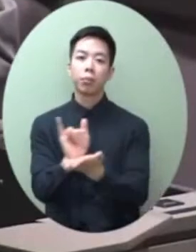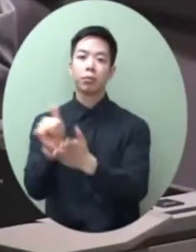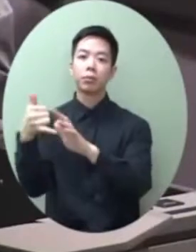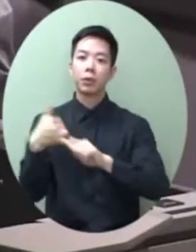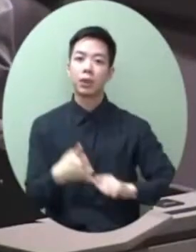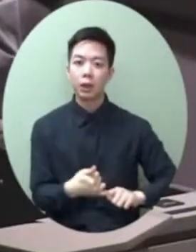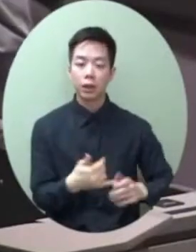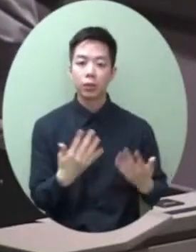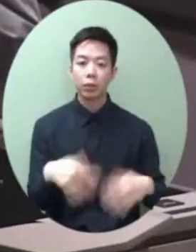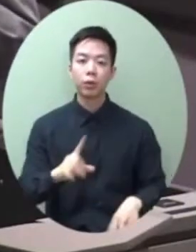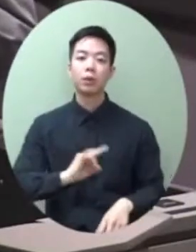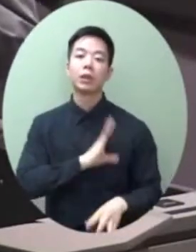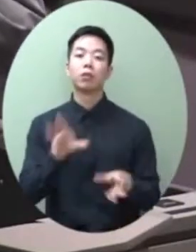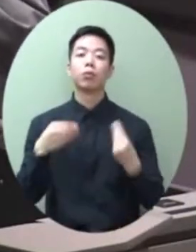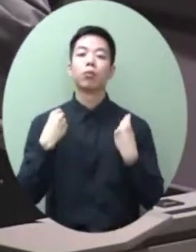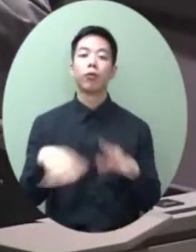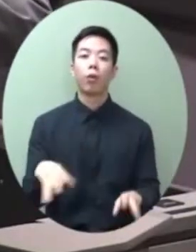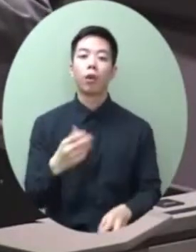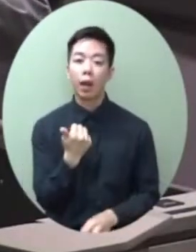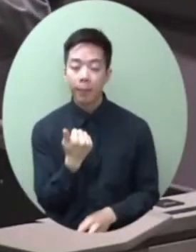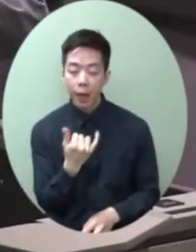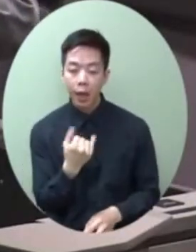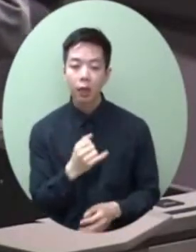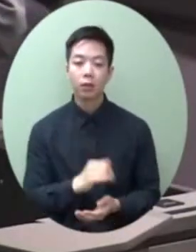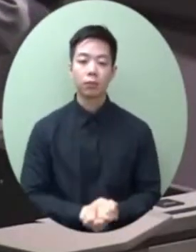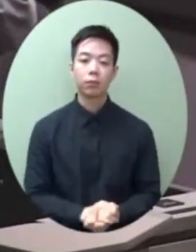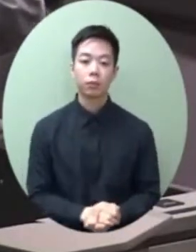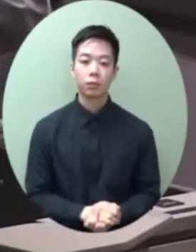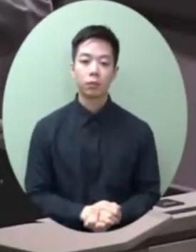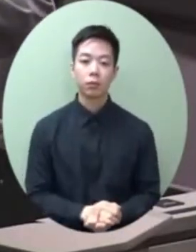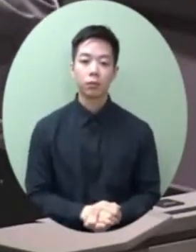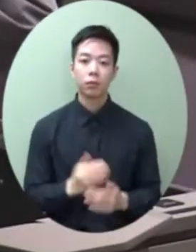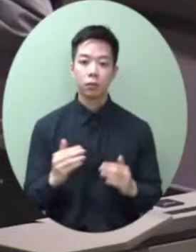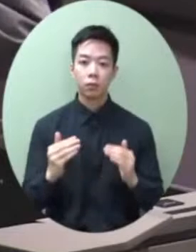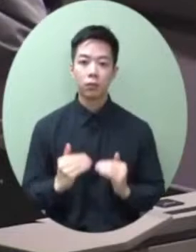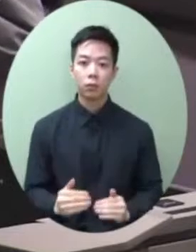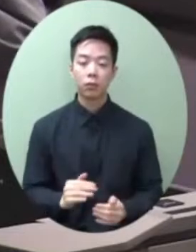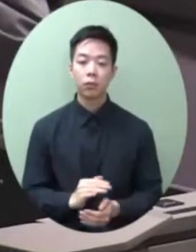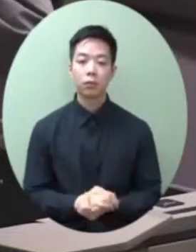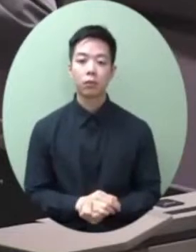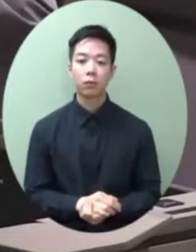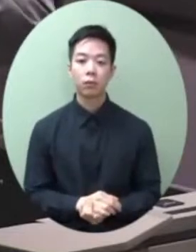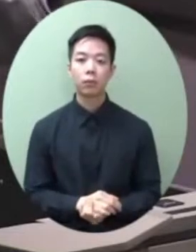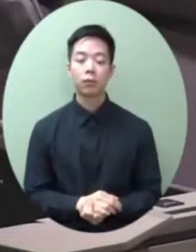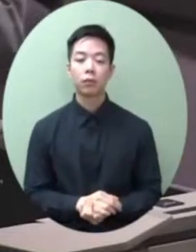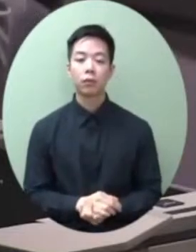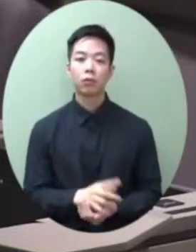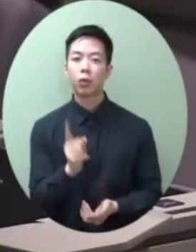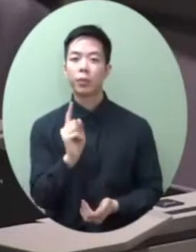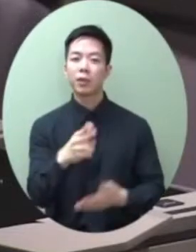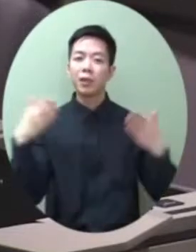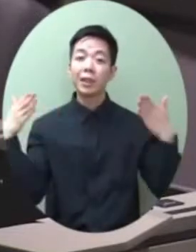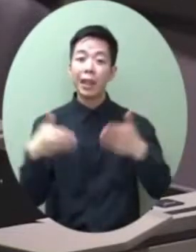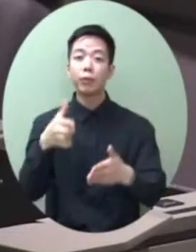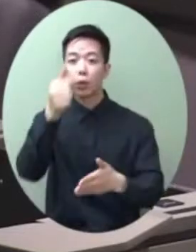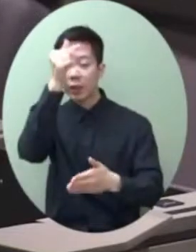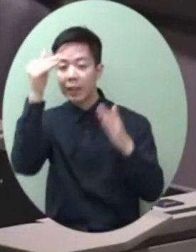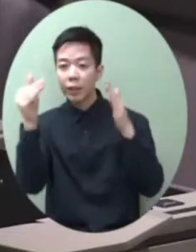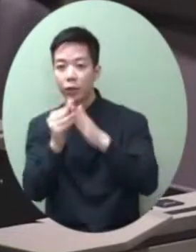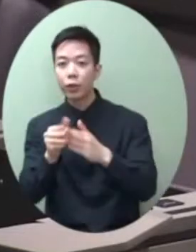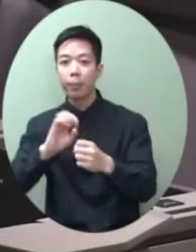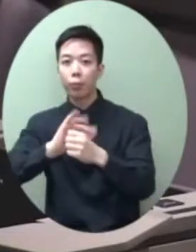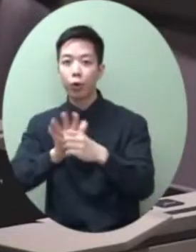14714 and other cases where they sent discharged and heal on themselves. Well, do you have any preliminary plans